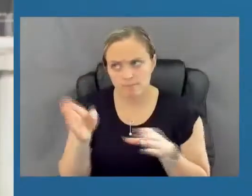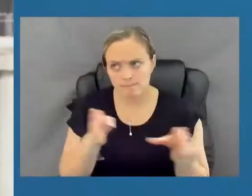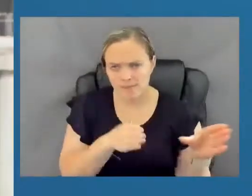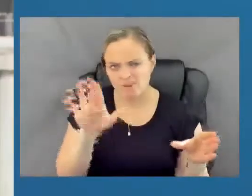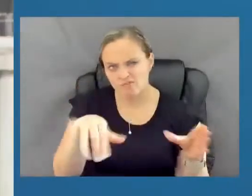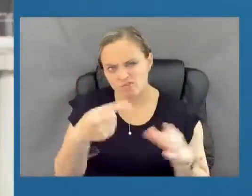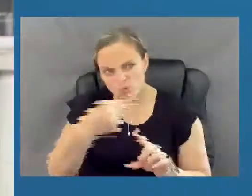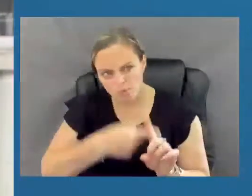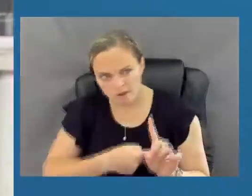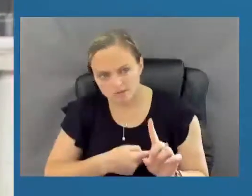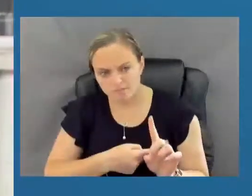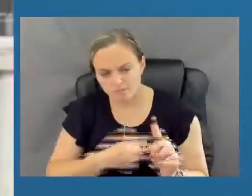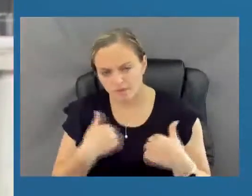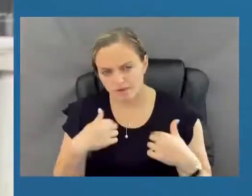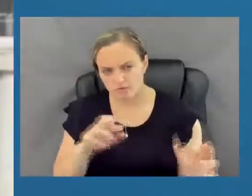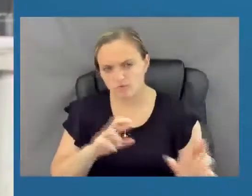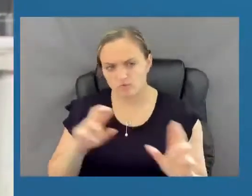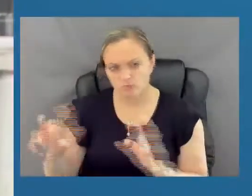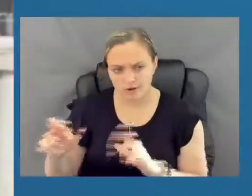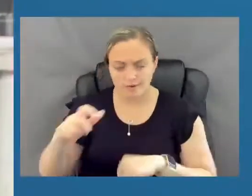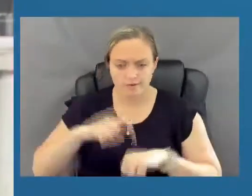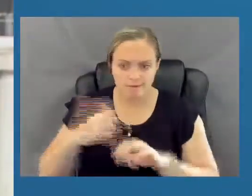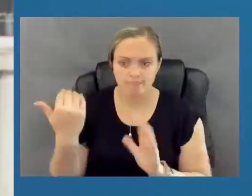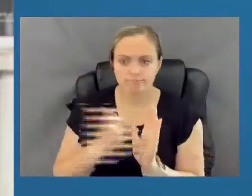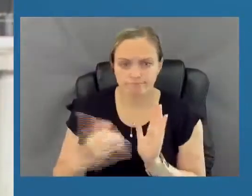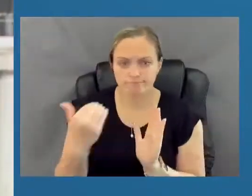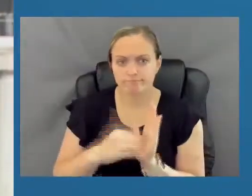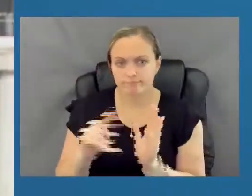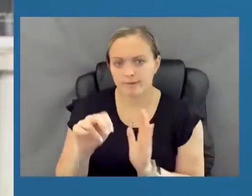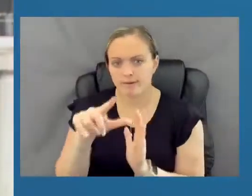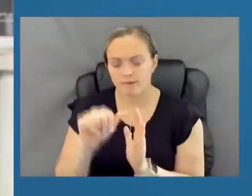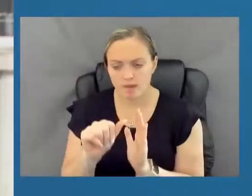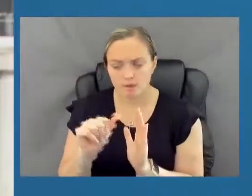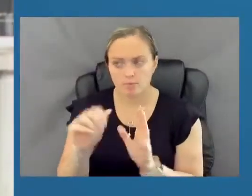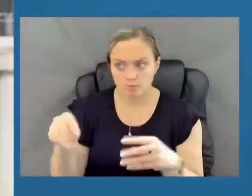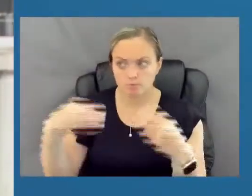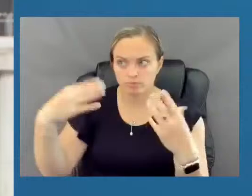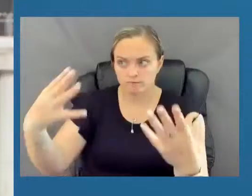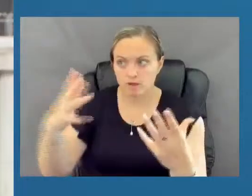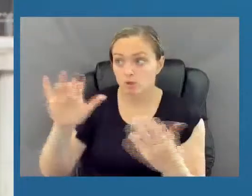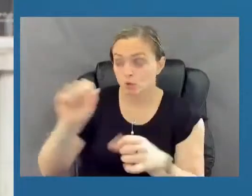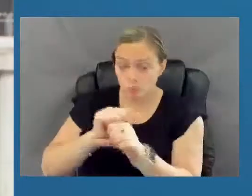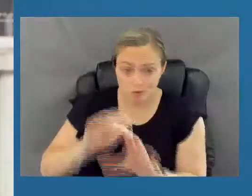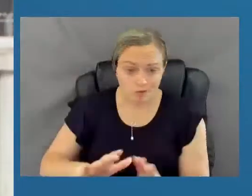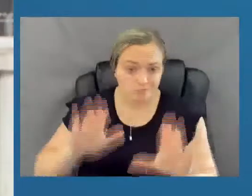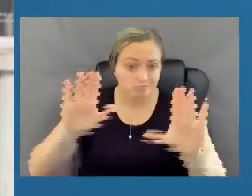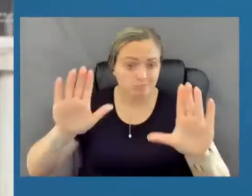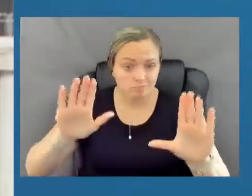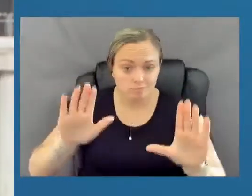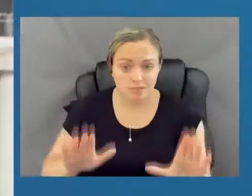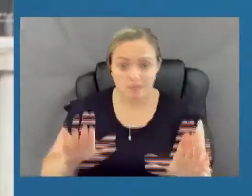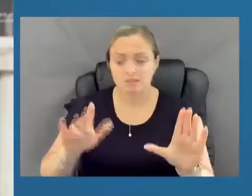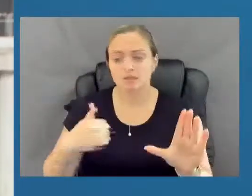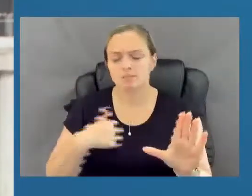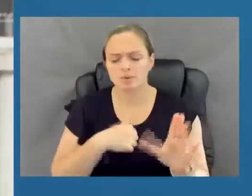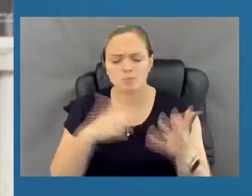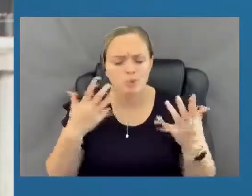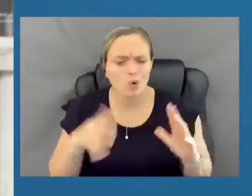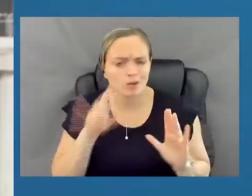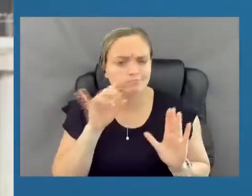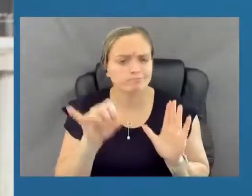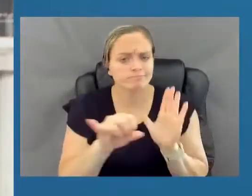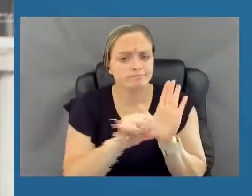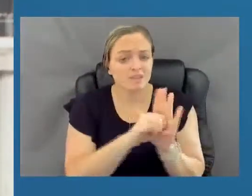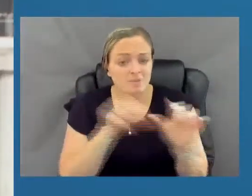months. Time and time again, NYPA delivers, and their workers are extraordinary. We're already identifying